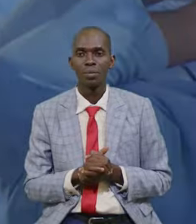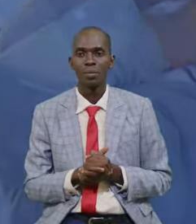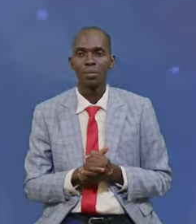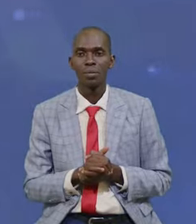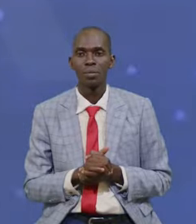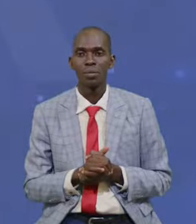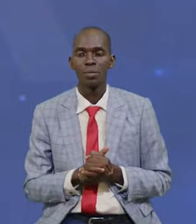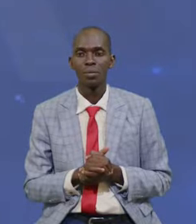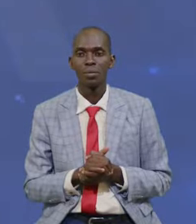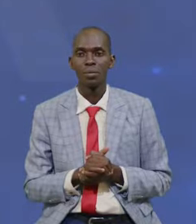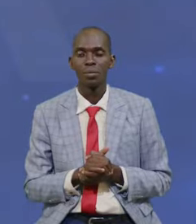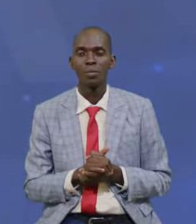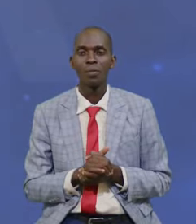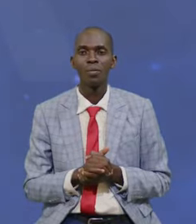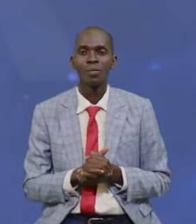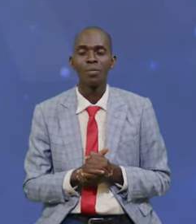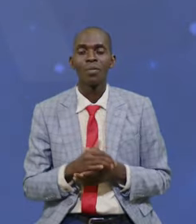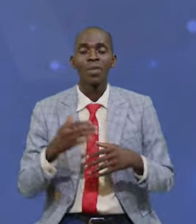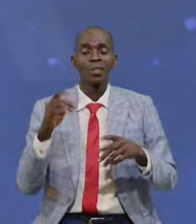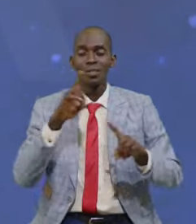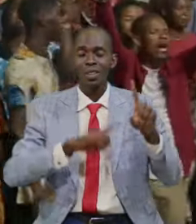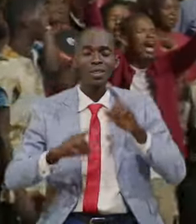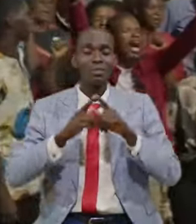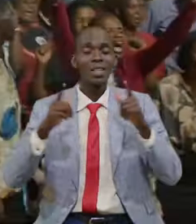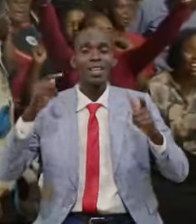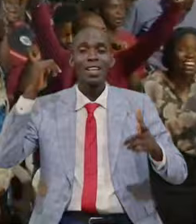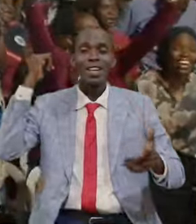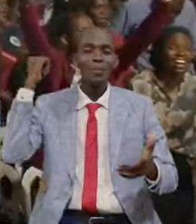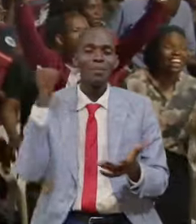Make that amen strong.